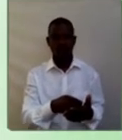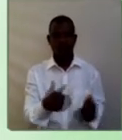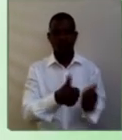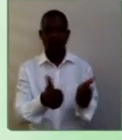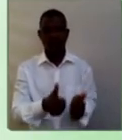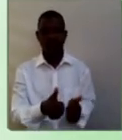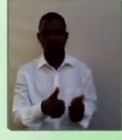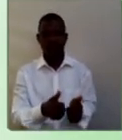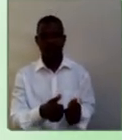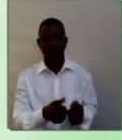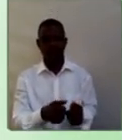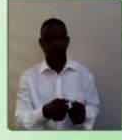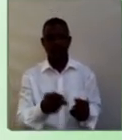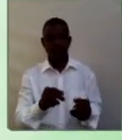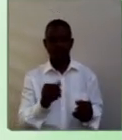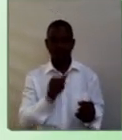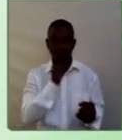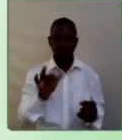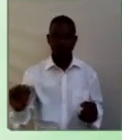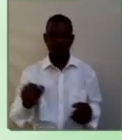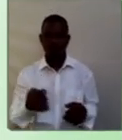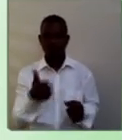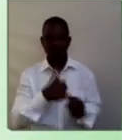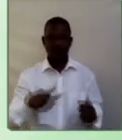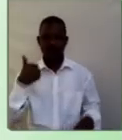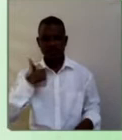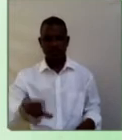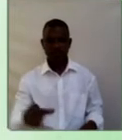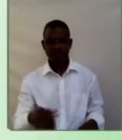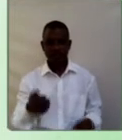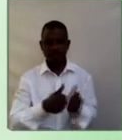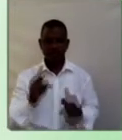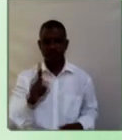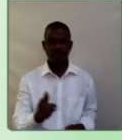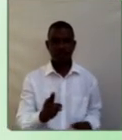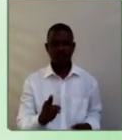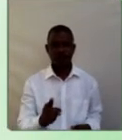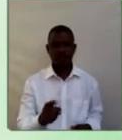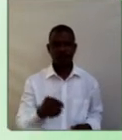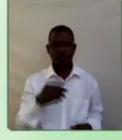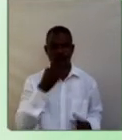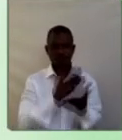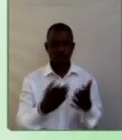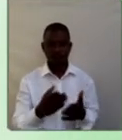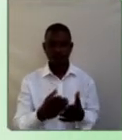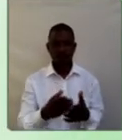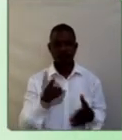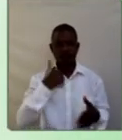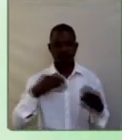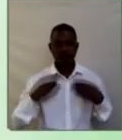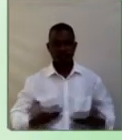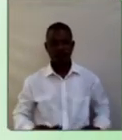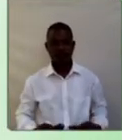every, nothing, any, everyone, some,